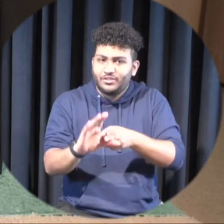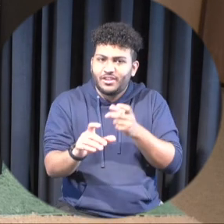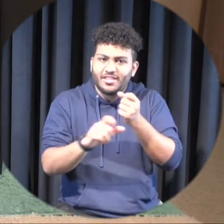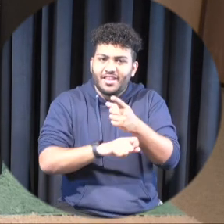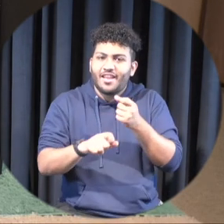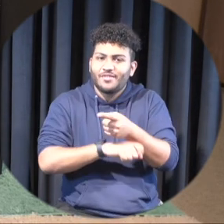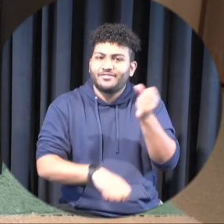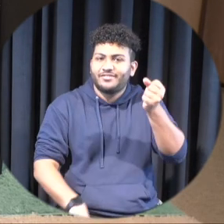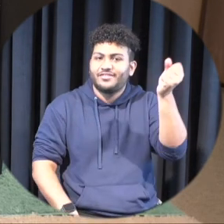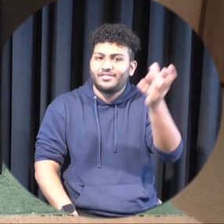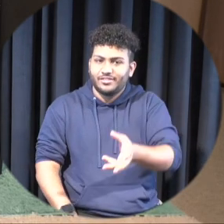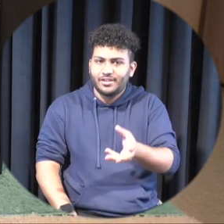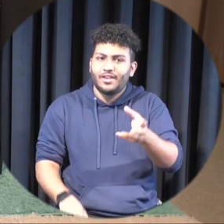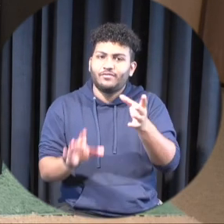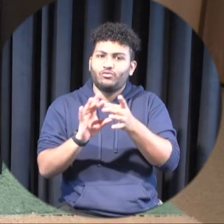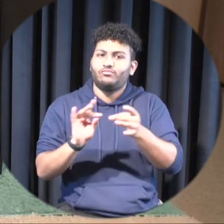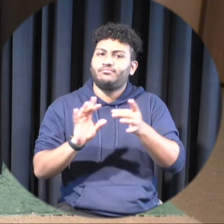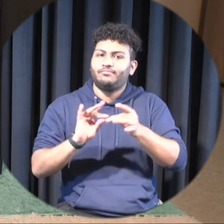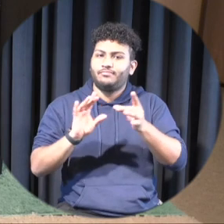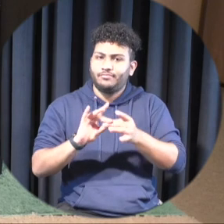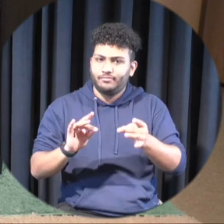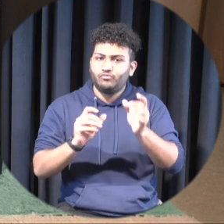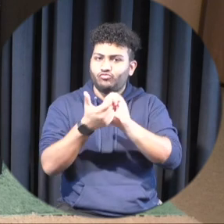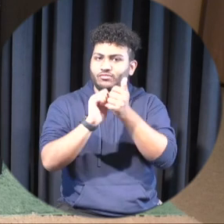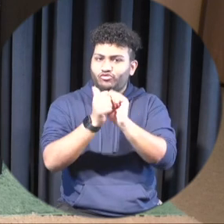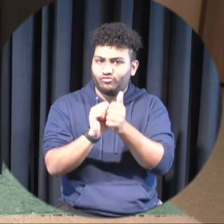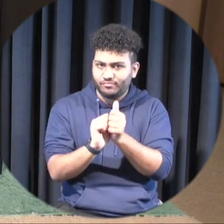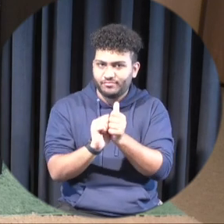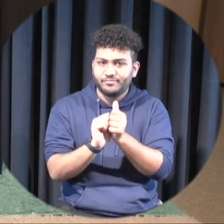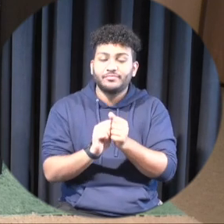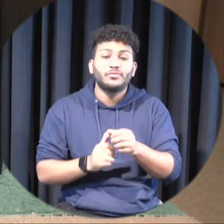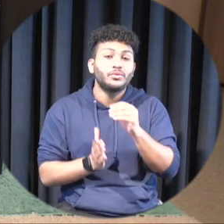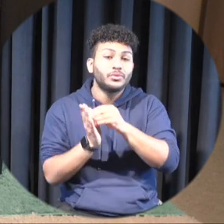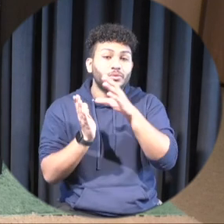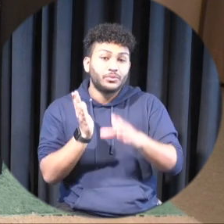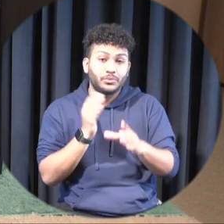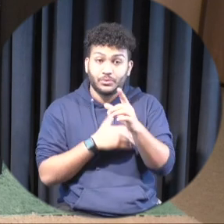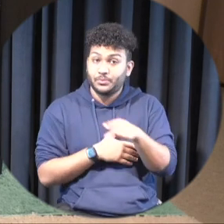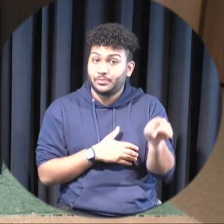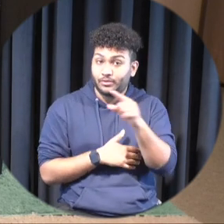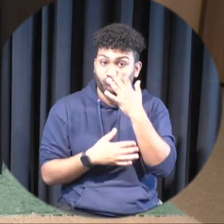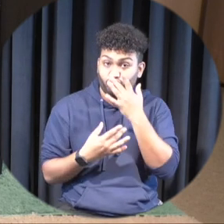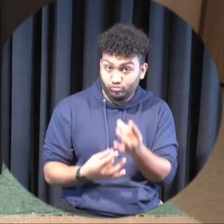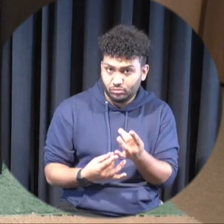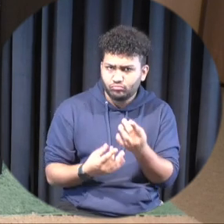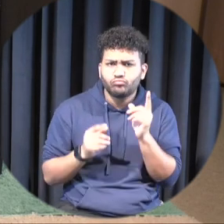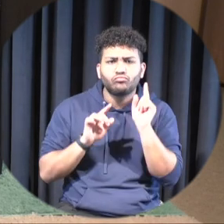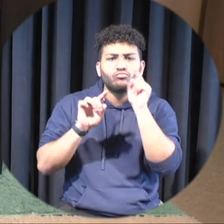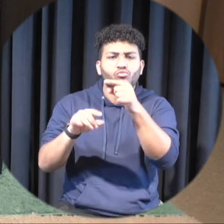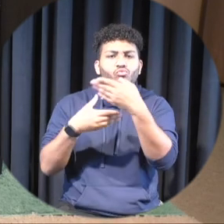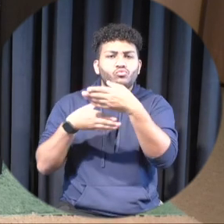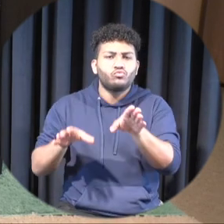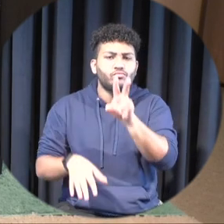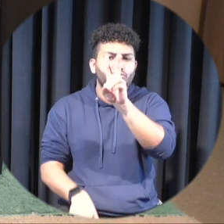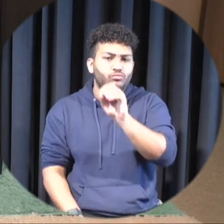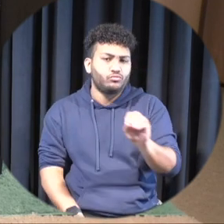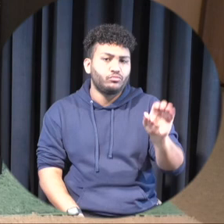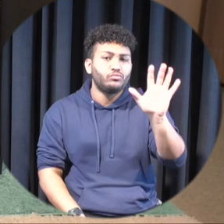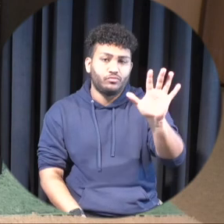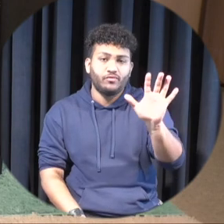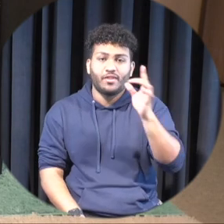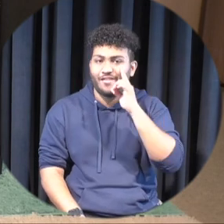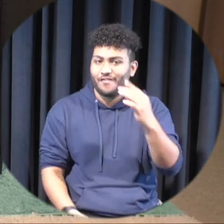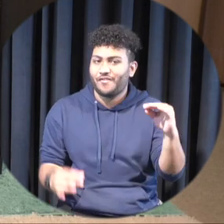annual Shakespeare Monologue and Sonnet Competition. Students who are interested should drop by Ms. Gentile's